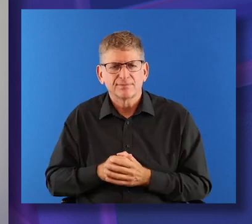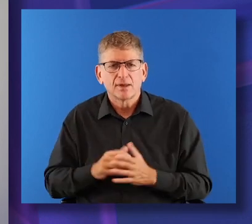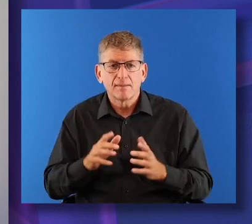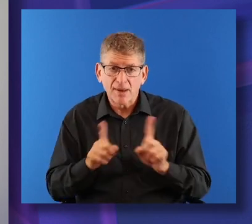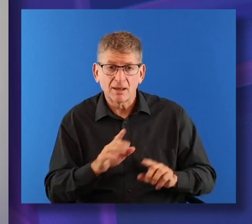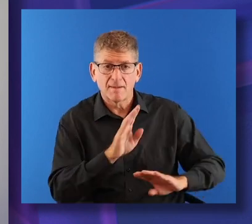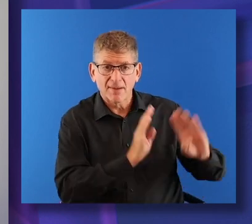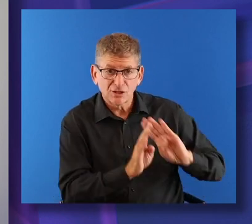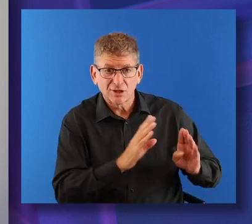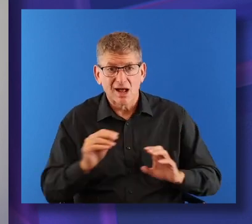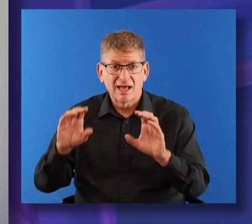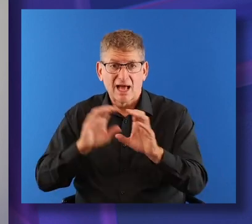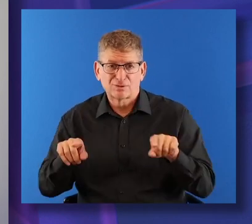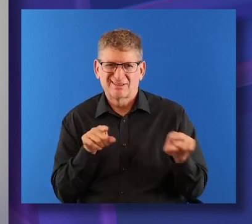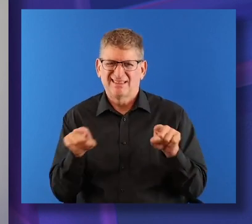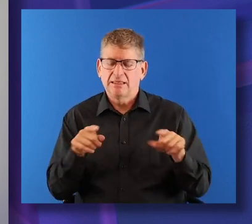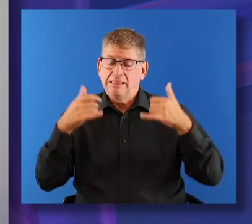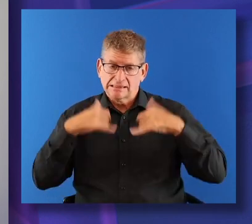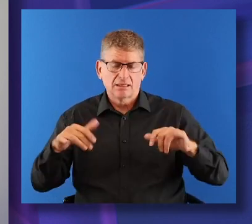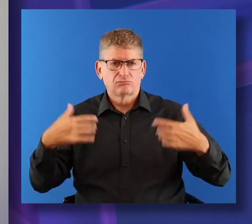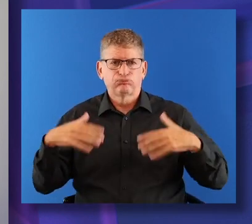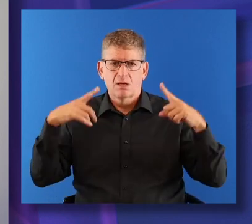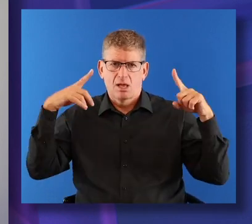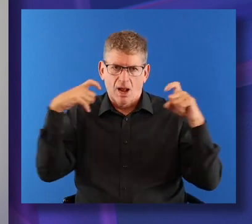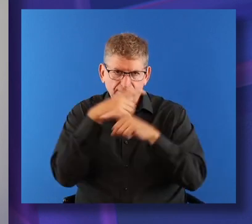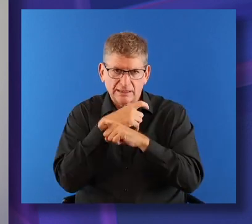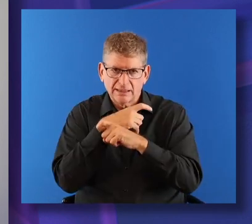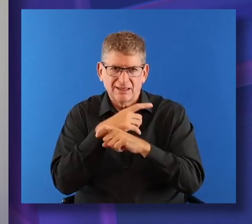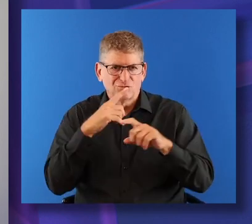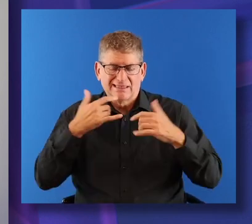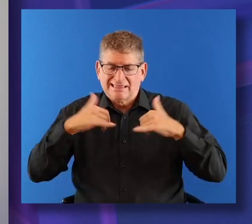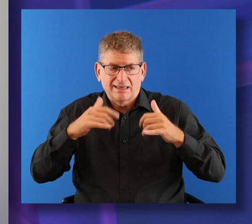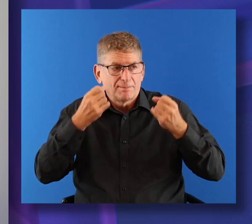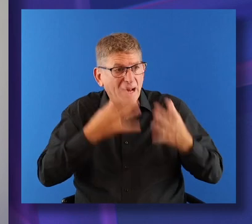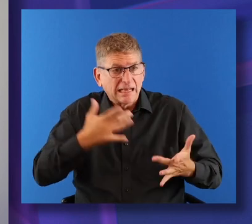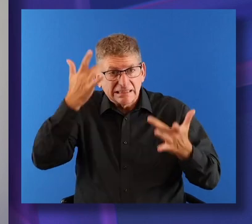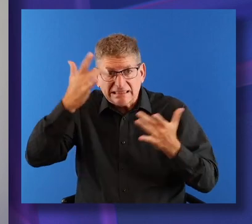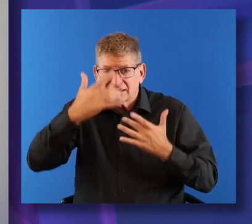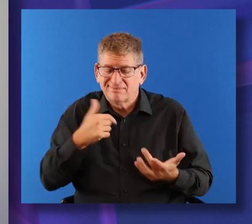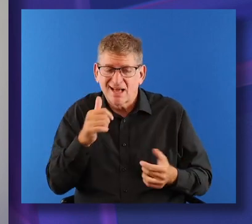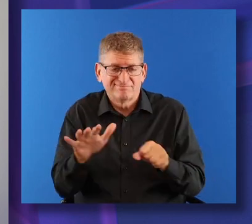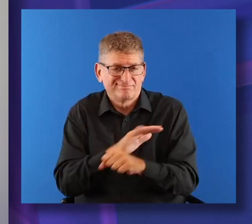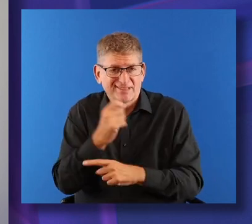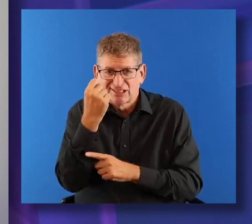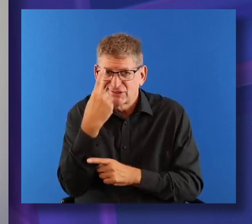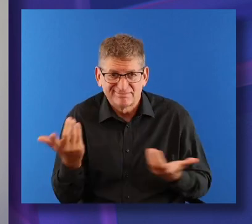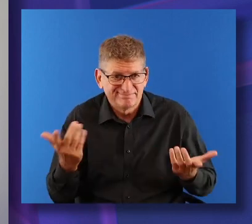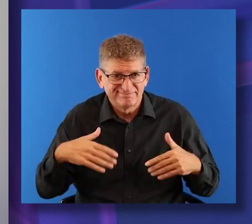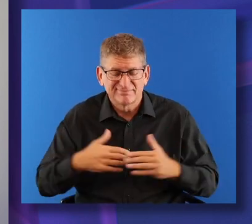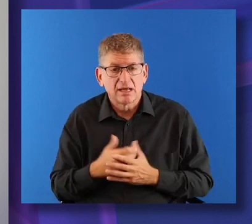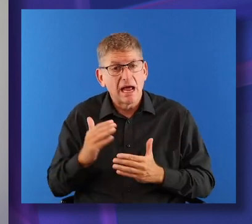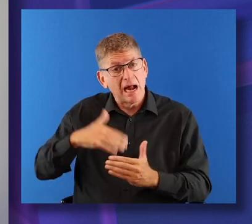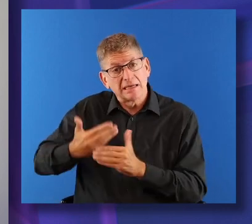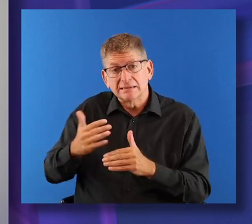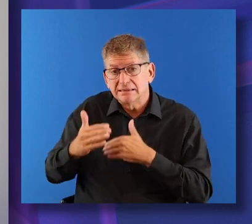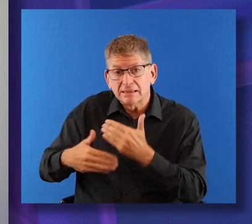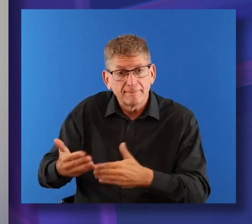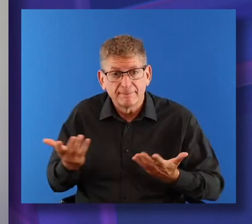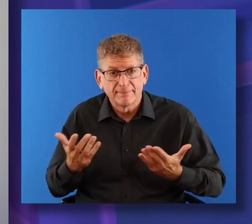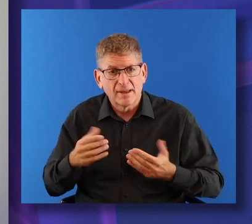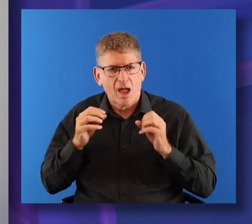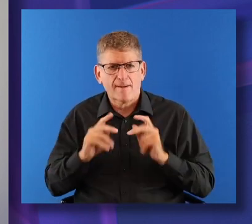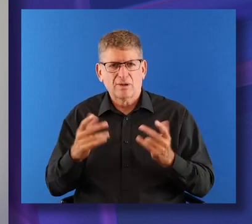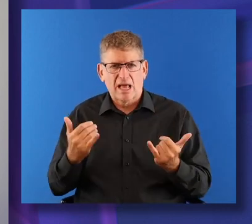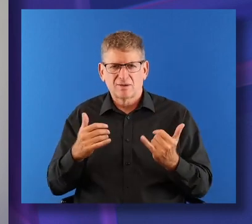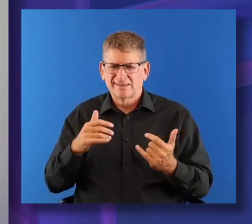biology and chemistry are still extremely complex, and we really don't understand most diseases very well. The next step, the